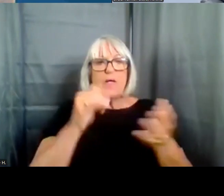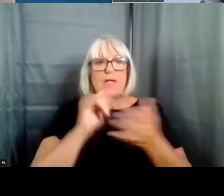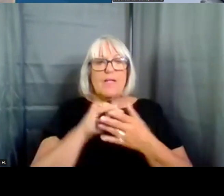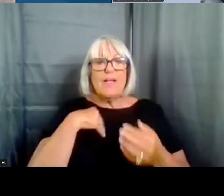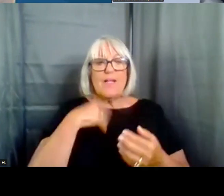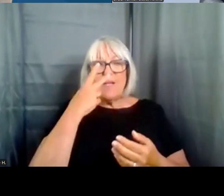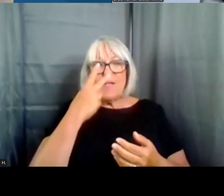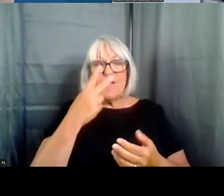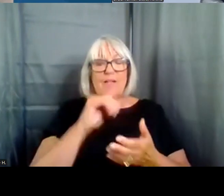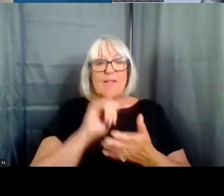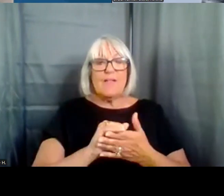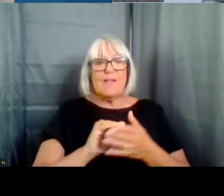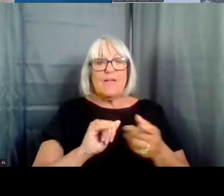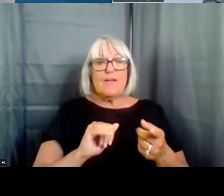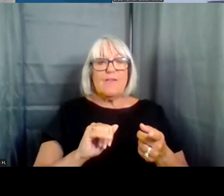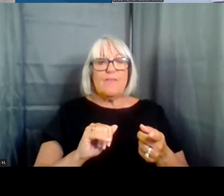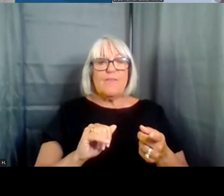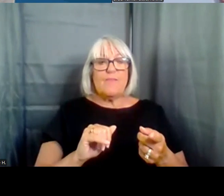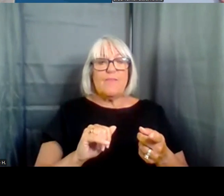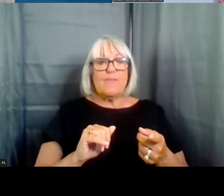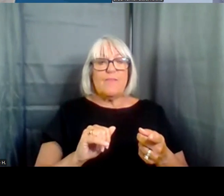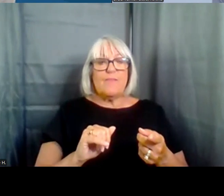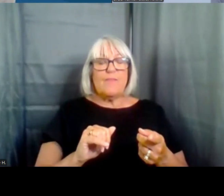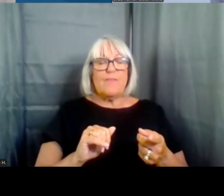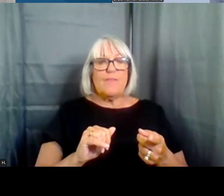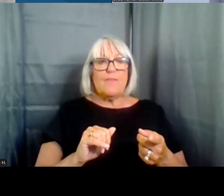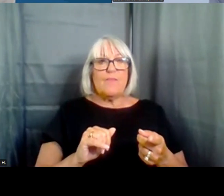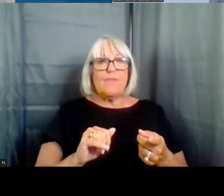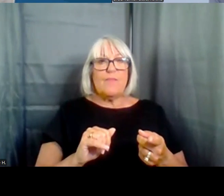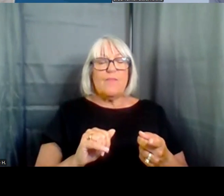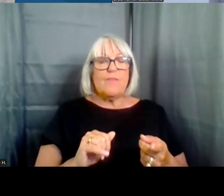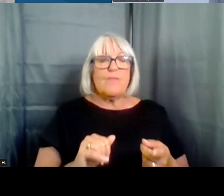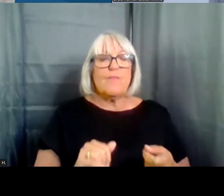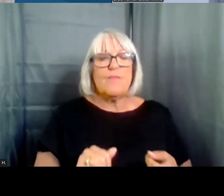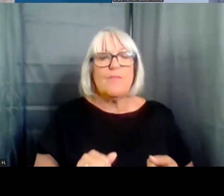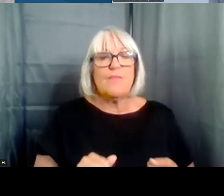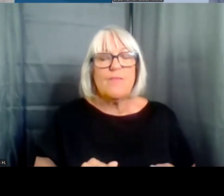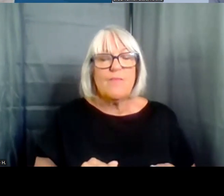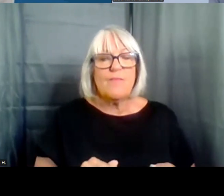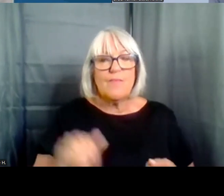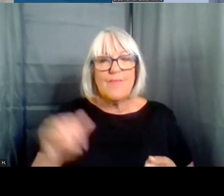the I think she's the deputy